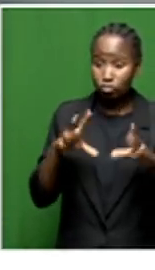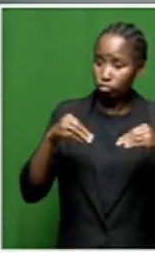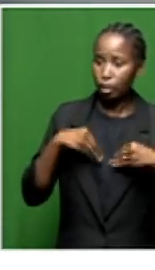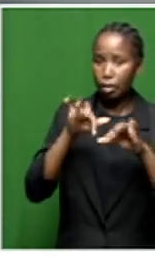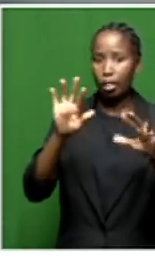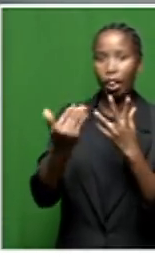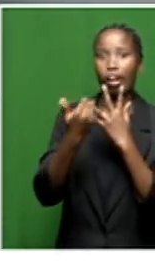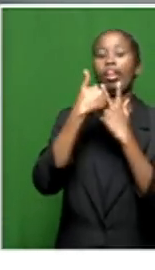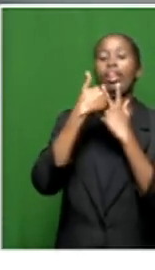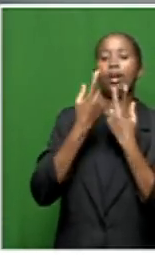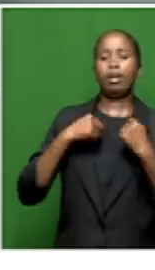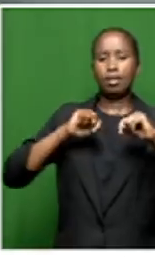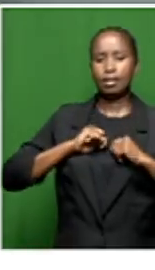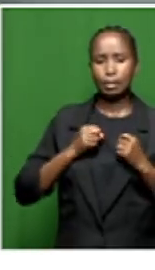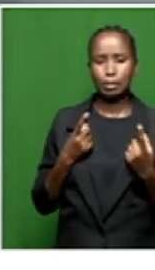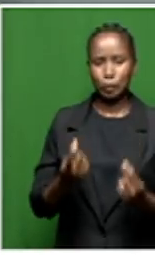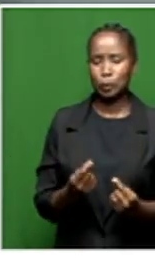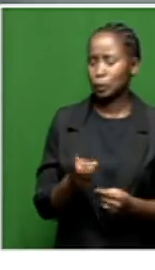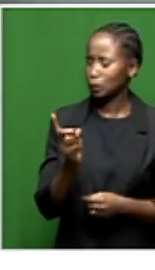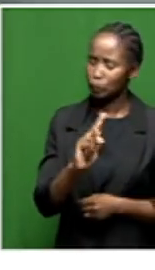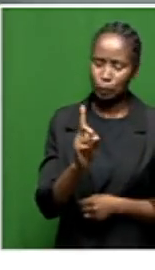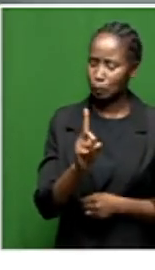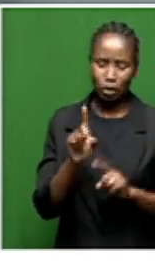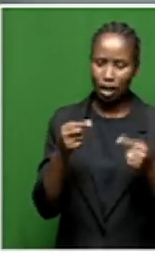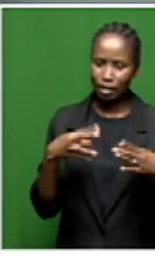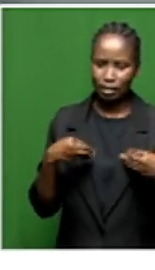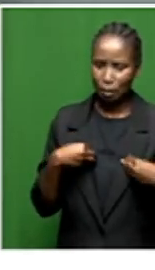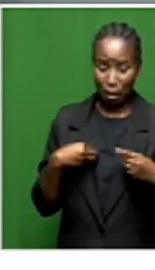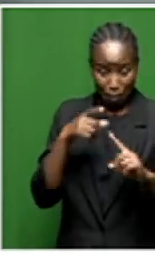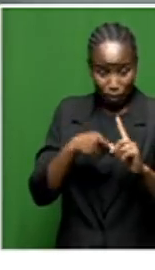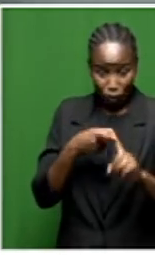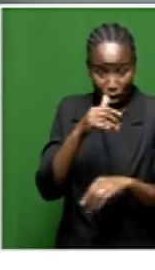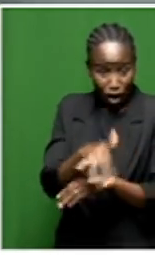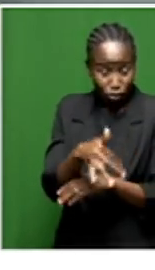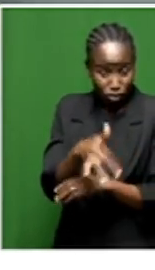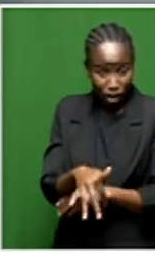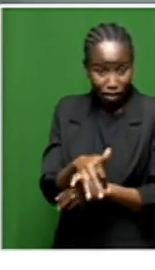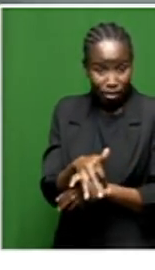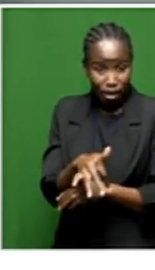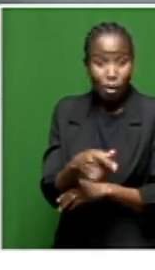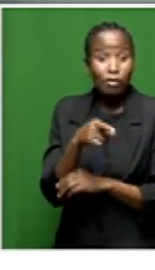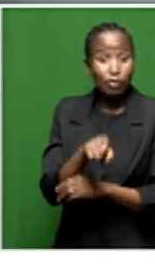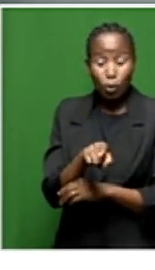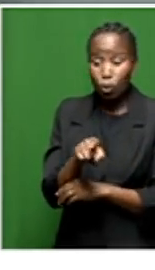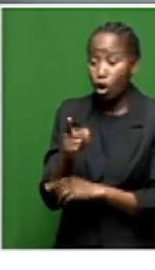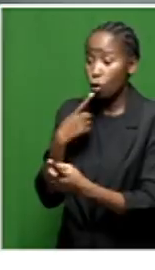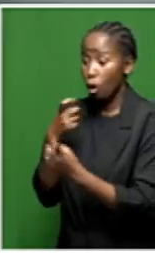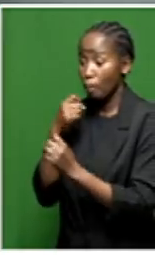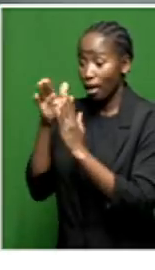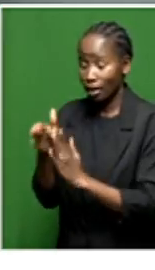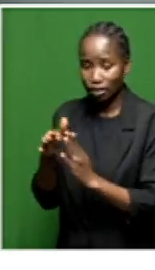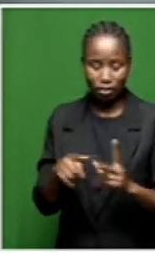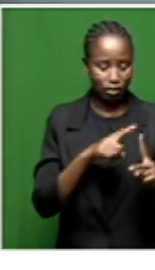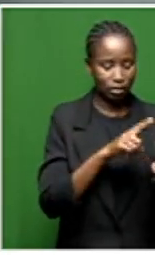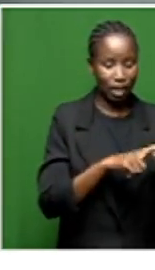distracted by any other person outside the relationship between the complainant and